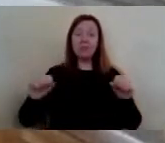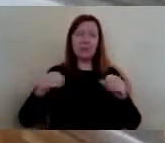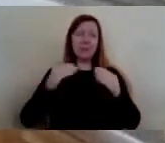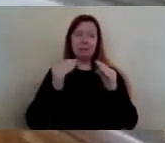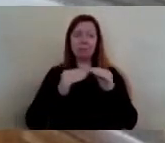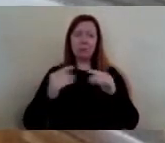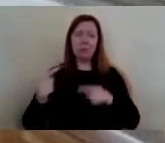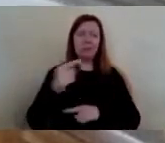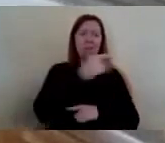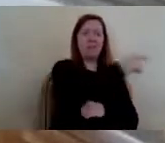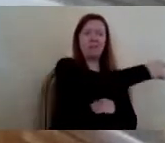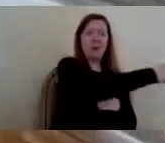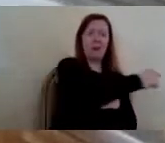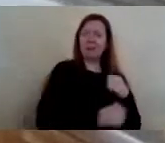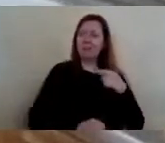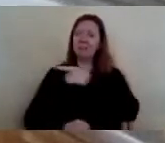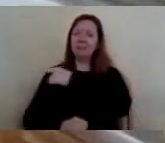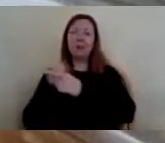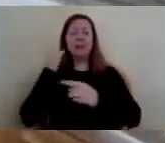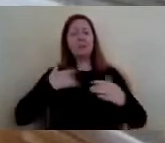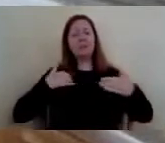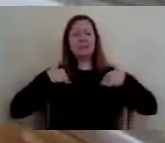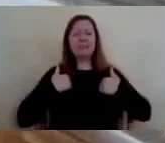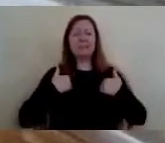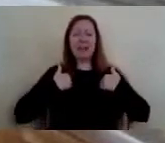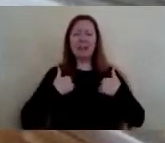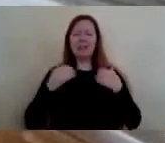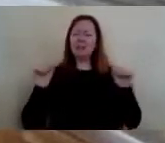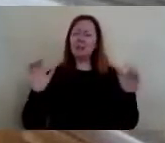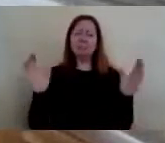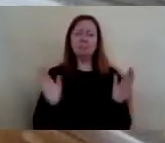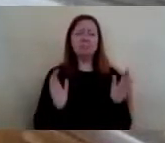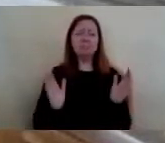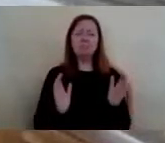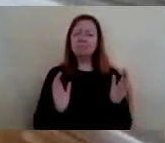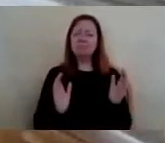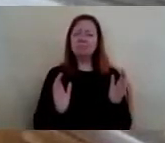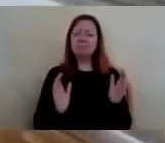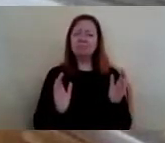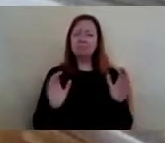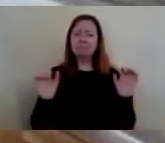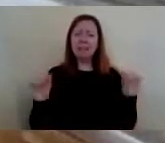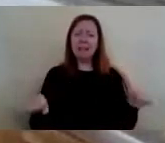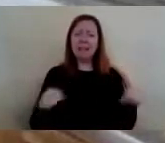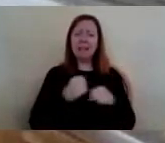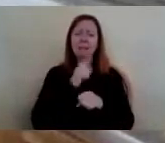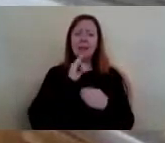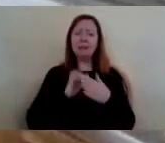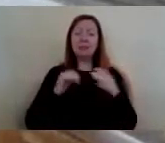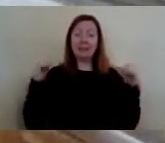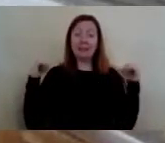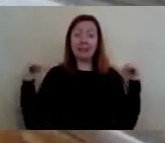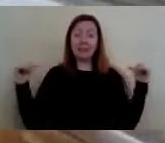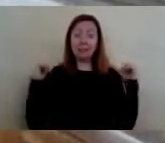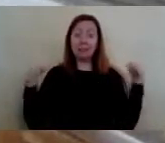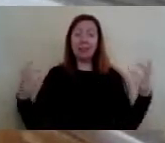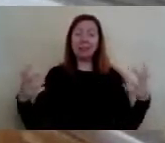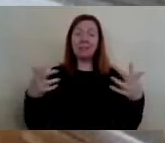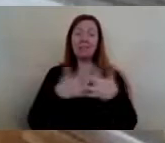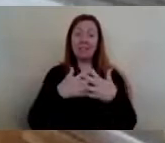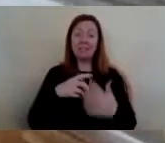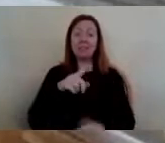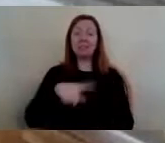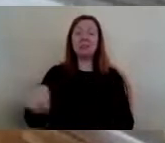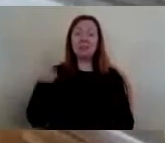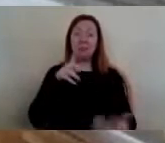reach. If you're feeling a little fatigued, you don't feel as mobile, make that reach a little bit smaller. Make sure that this exercise fits you. Last